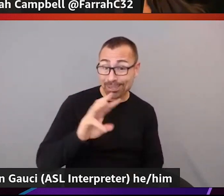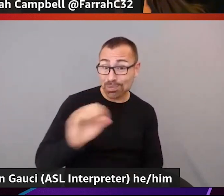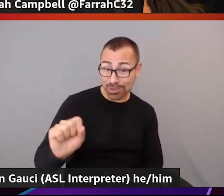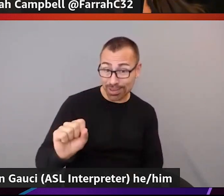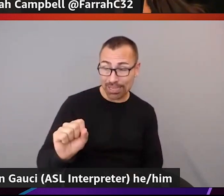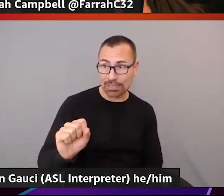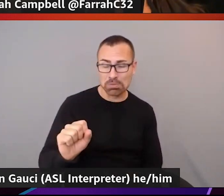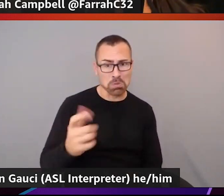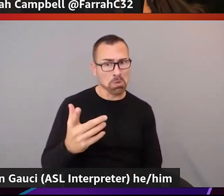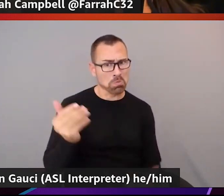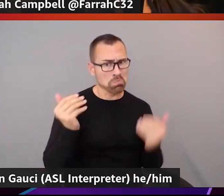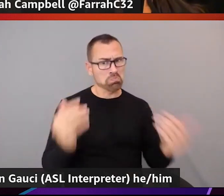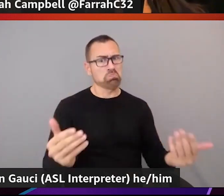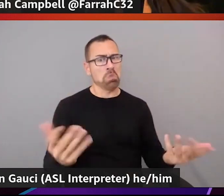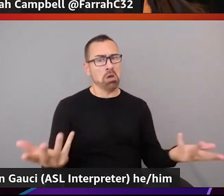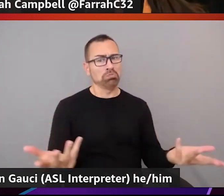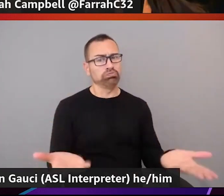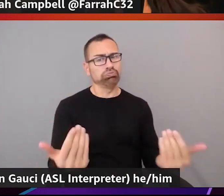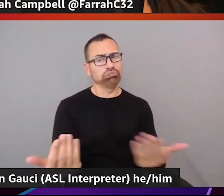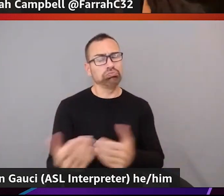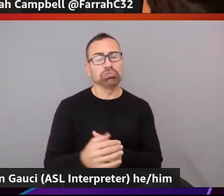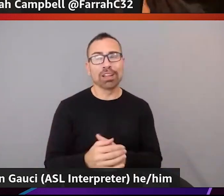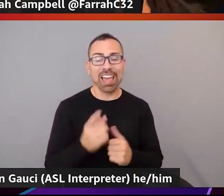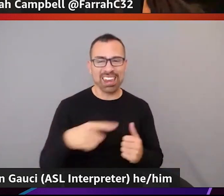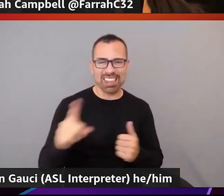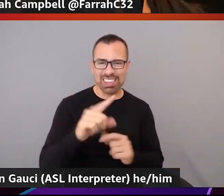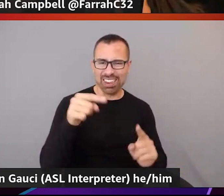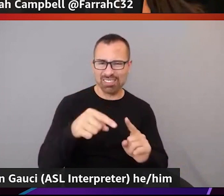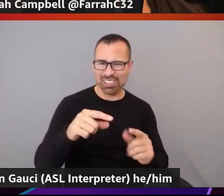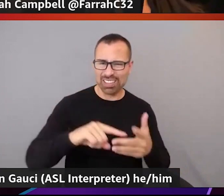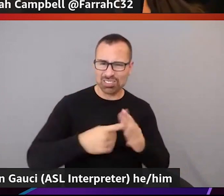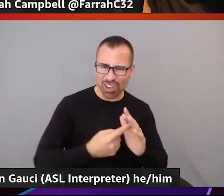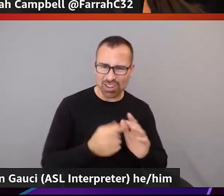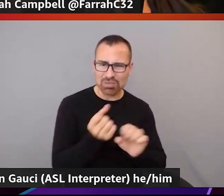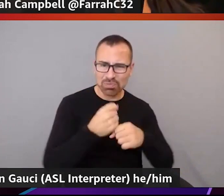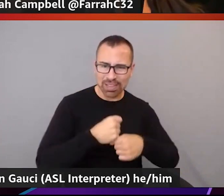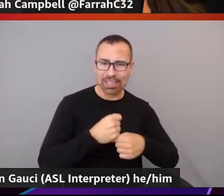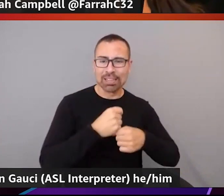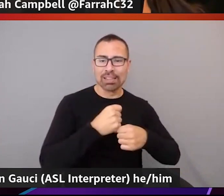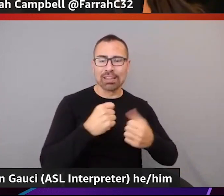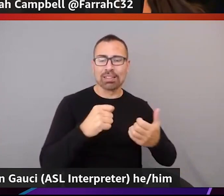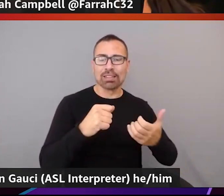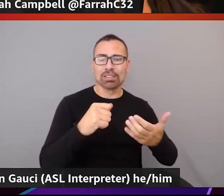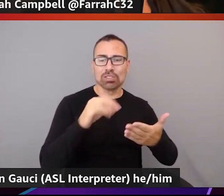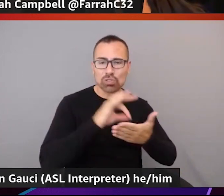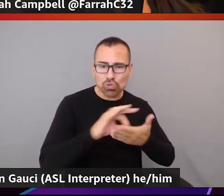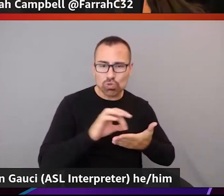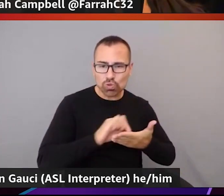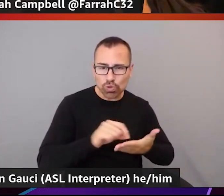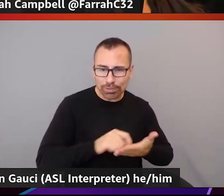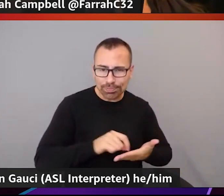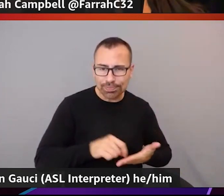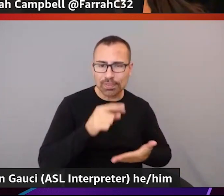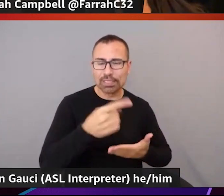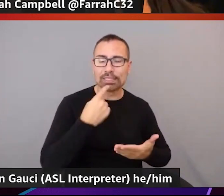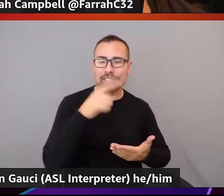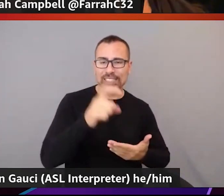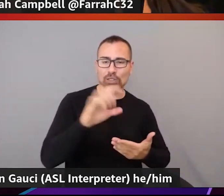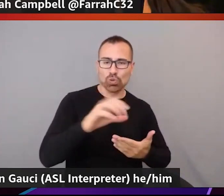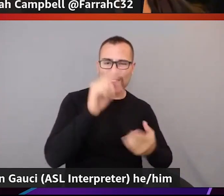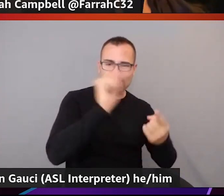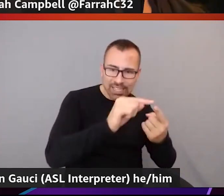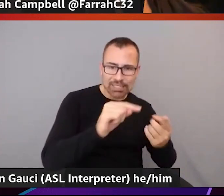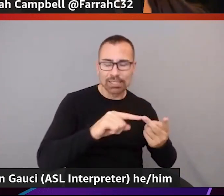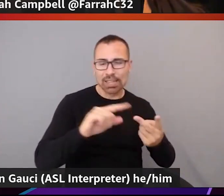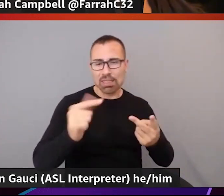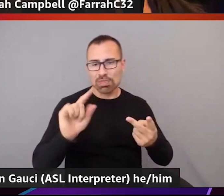effort, that's where they kind of started creating this script, like, okay, you need to do this, you need to do that, so on and so forth, and create these templates that